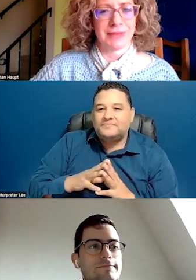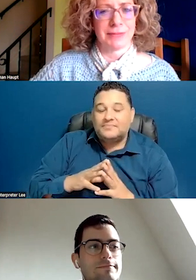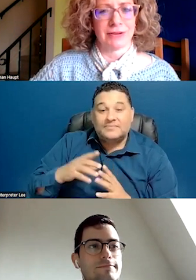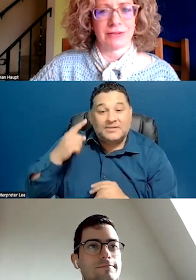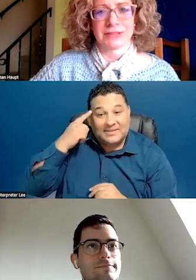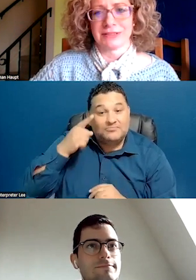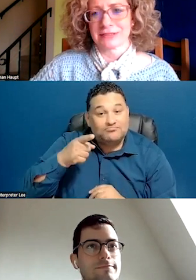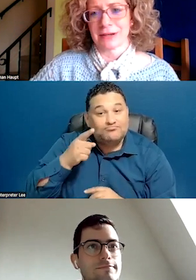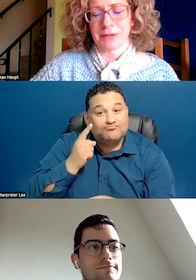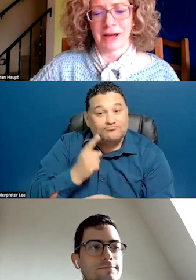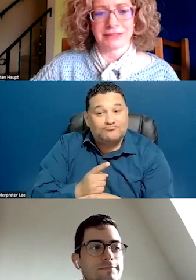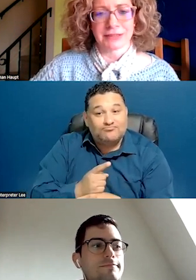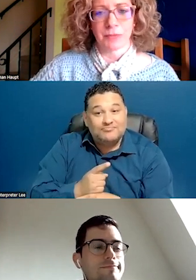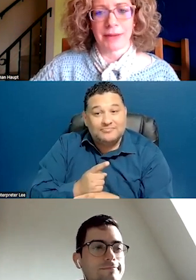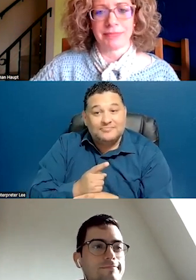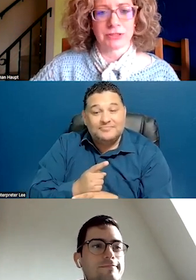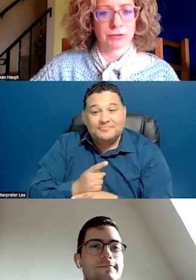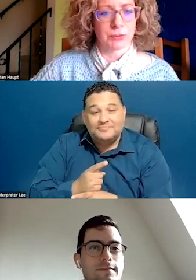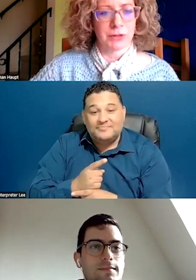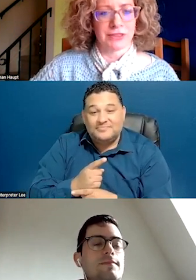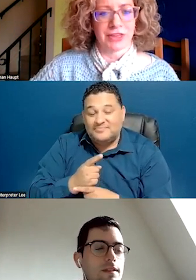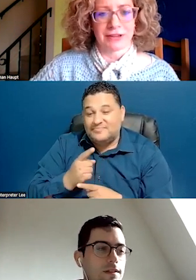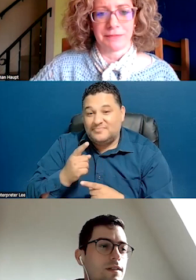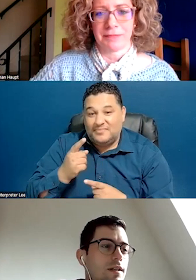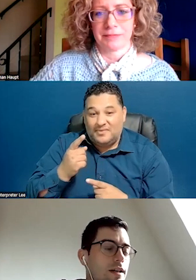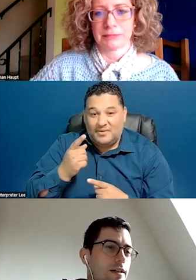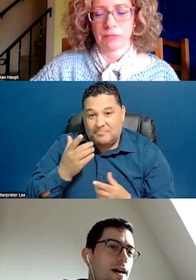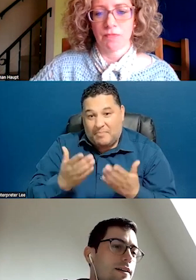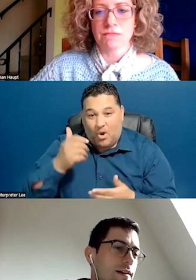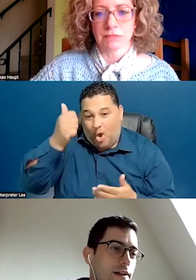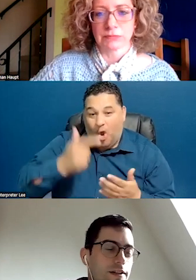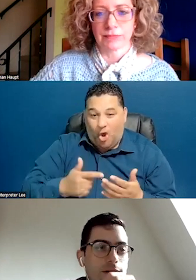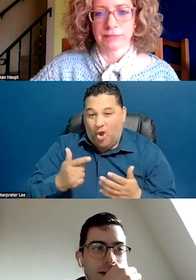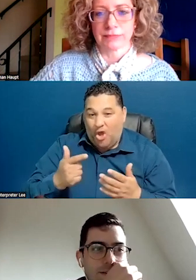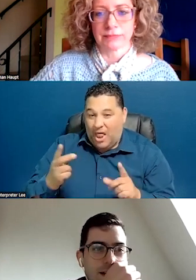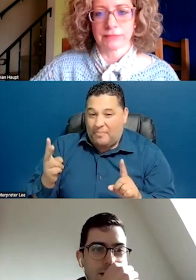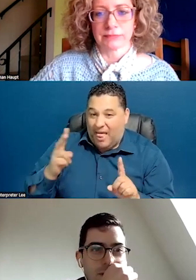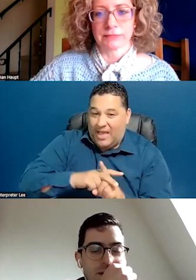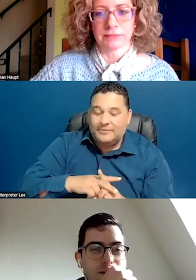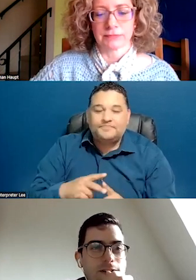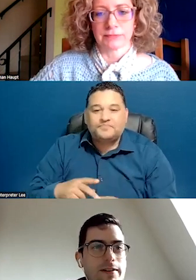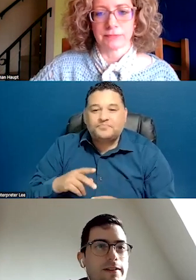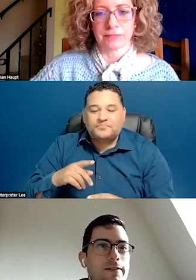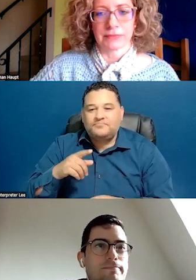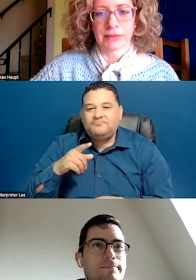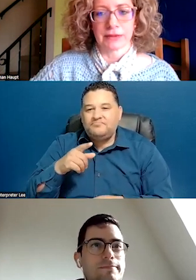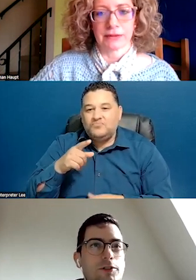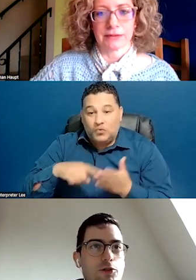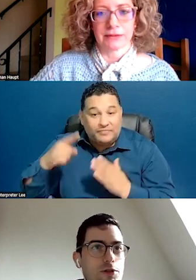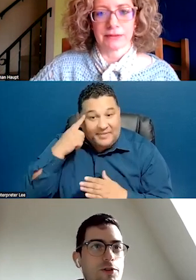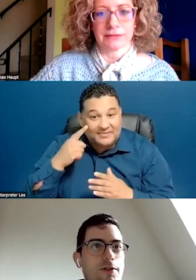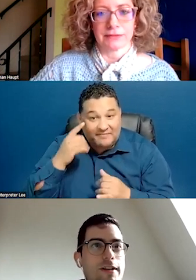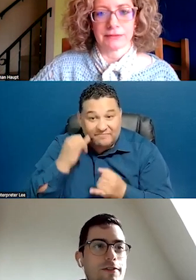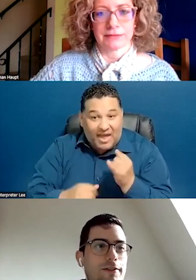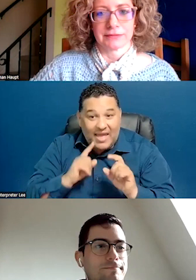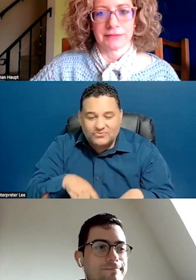accurate that maybe all of these apply in some way. So Jordan, what do you think? Yeah, I'm going to go ahead and lock in B there. Just